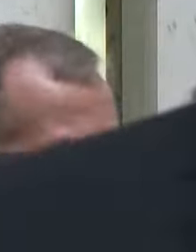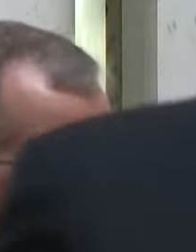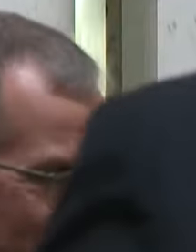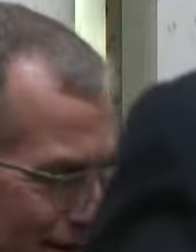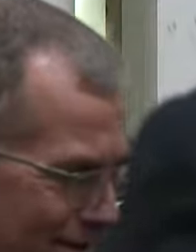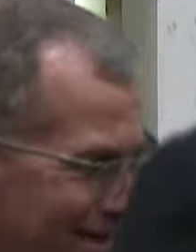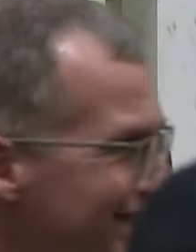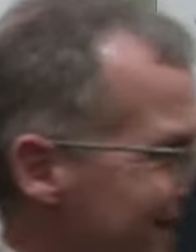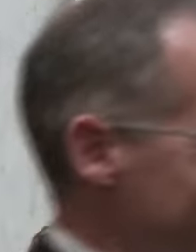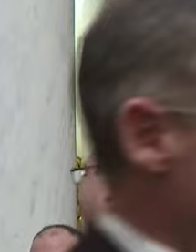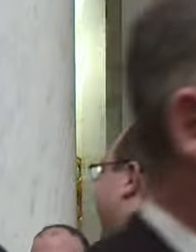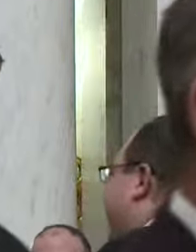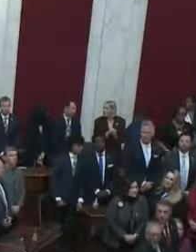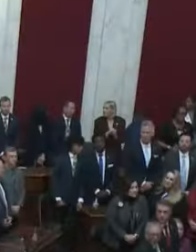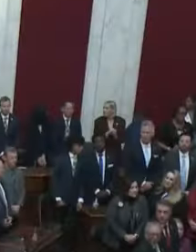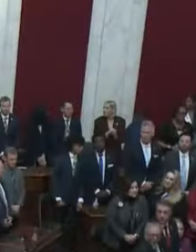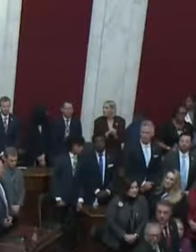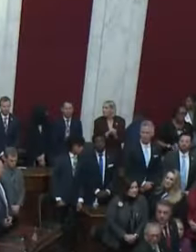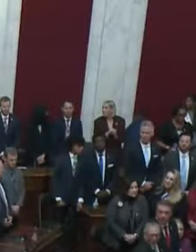Now we see the